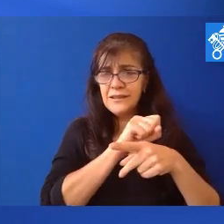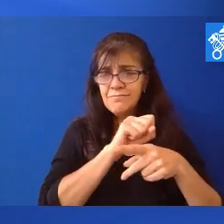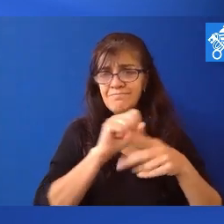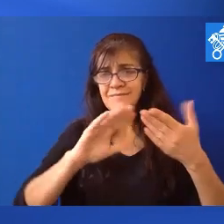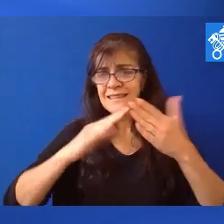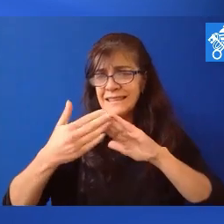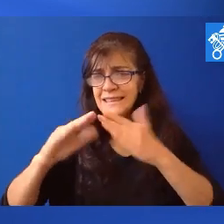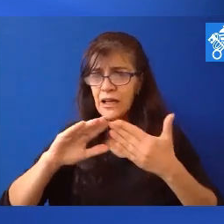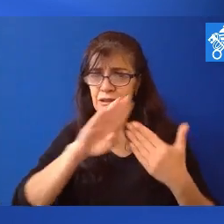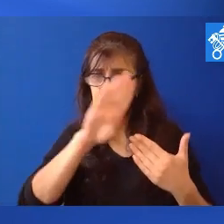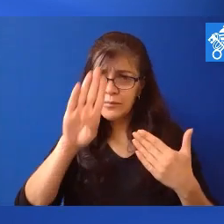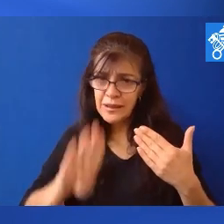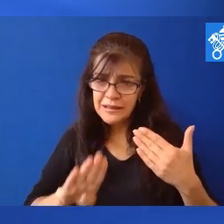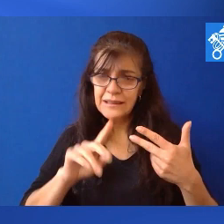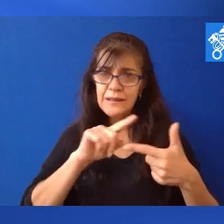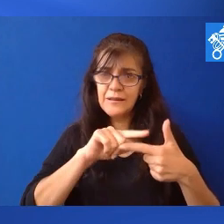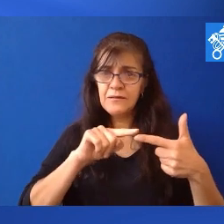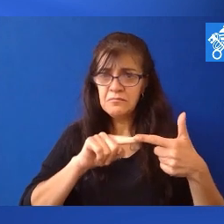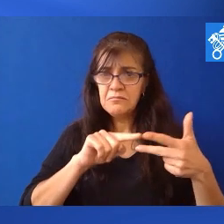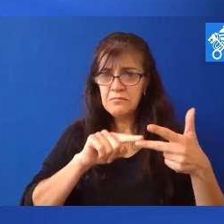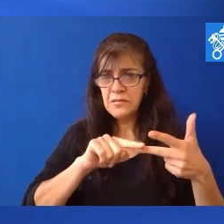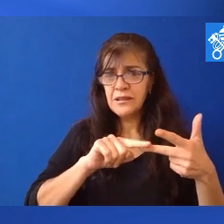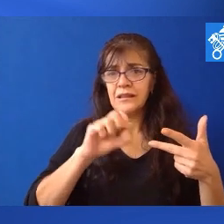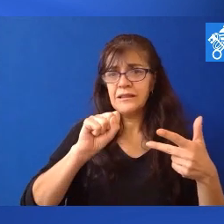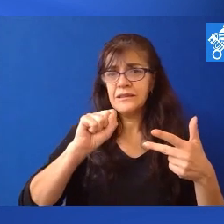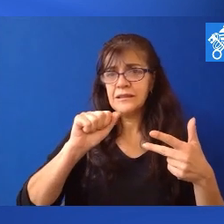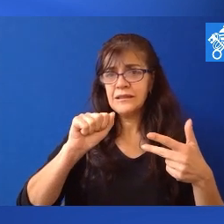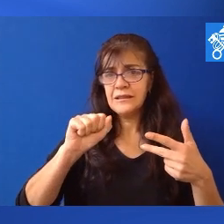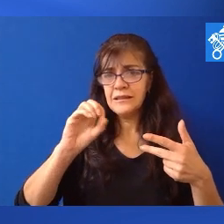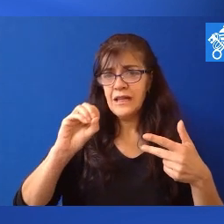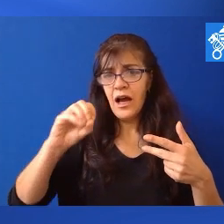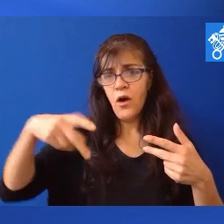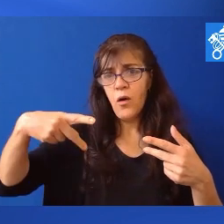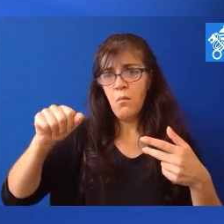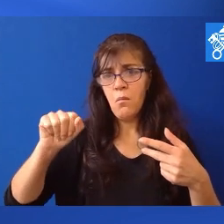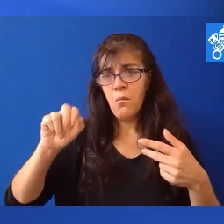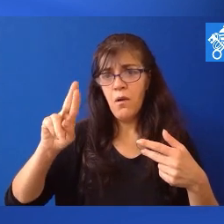Bahia, Anincus, Taubaté, and São Paulo.